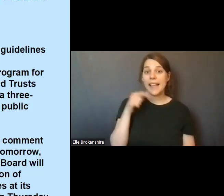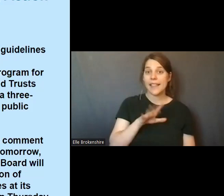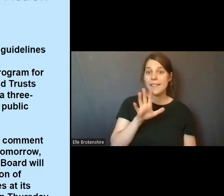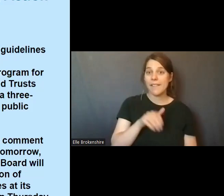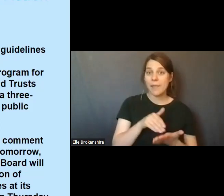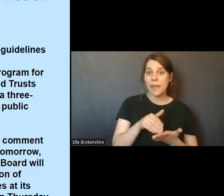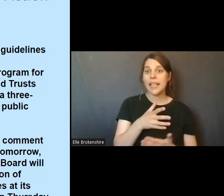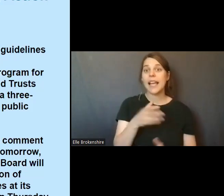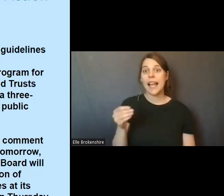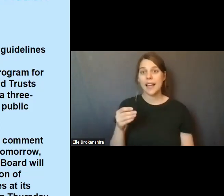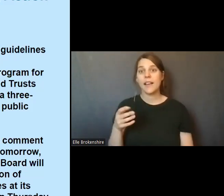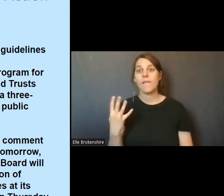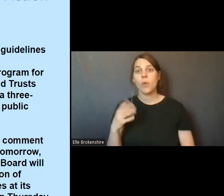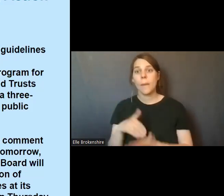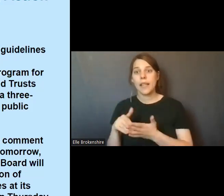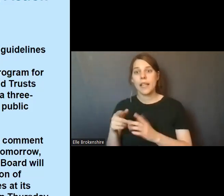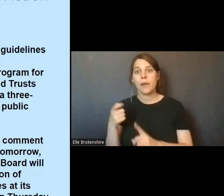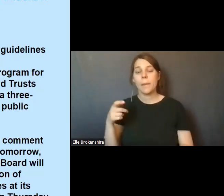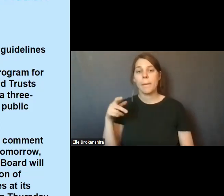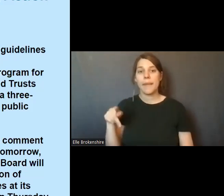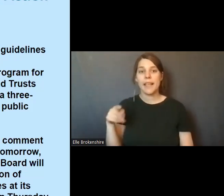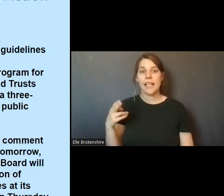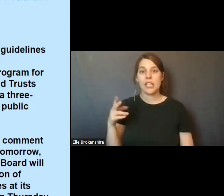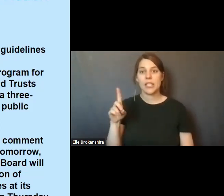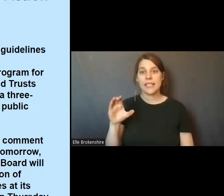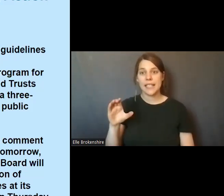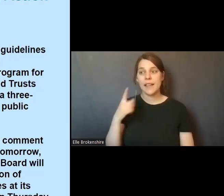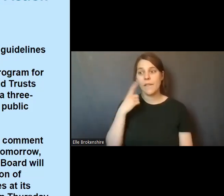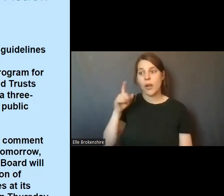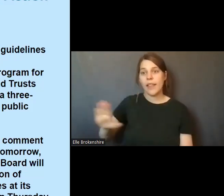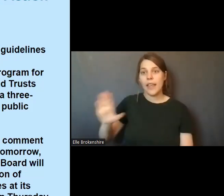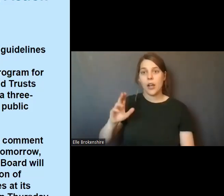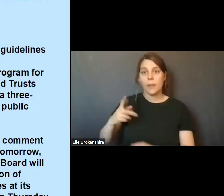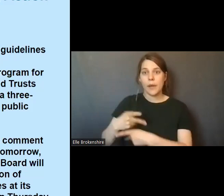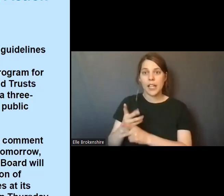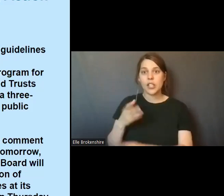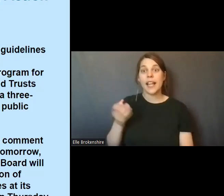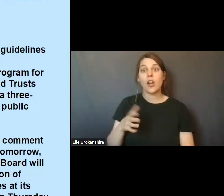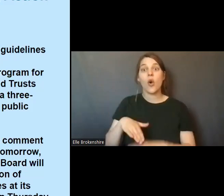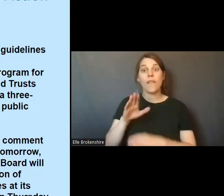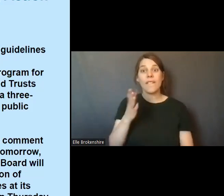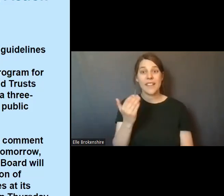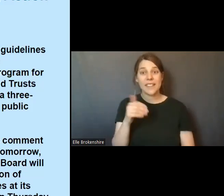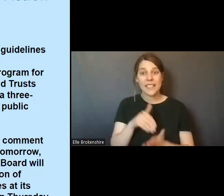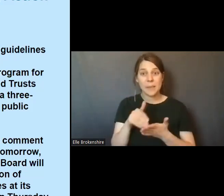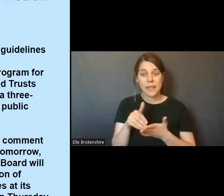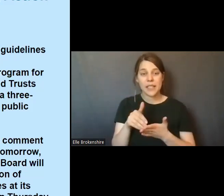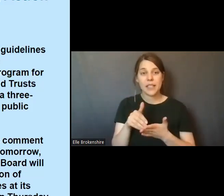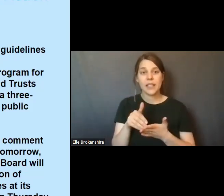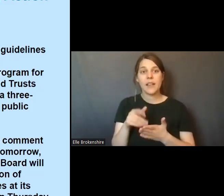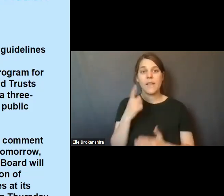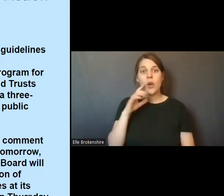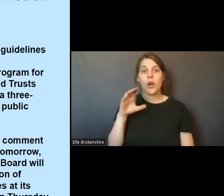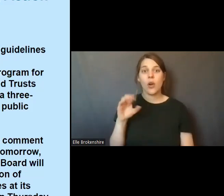4 million to PHDC for their unit production, and the over 15 million for own